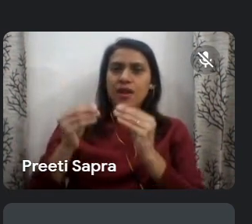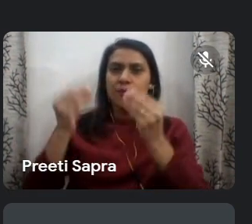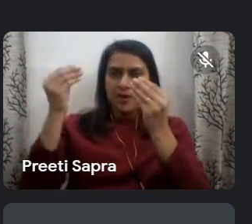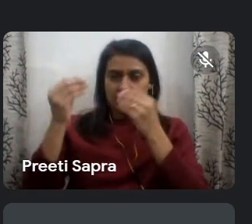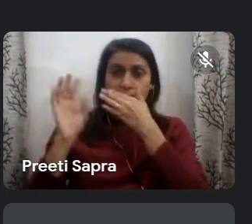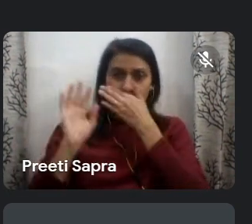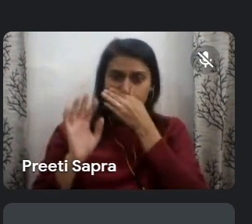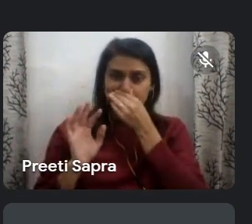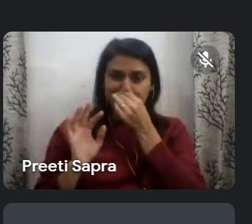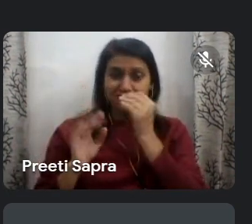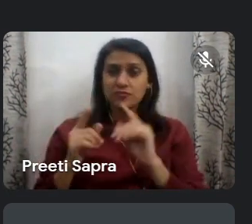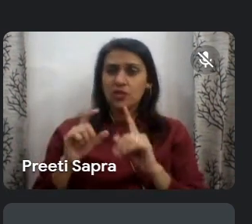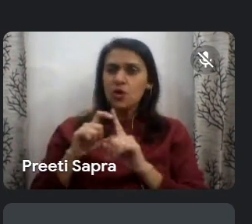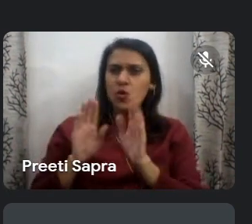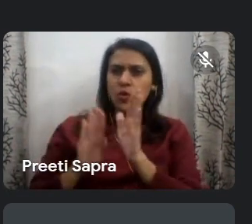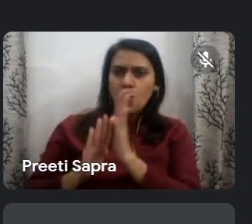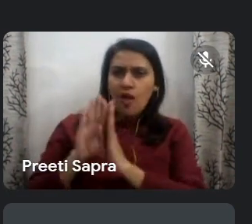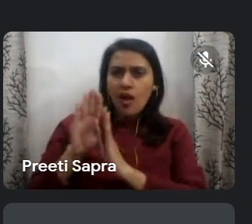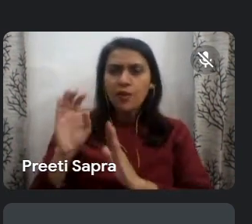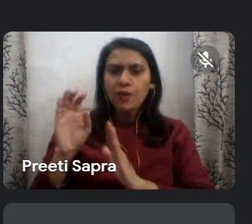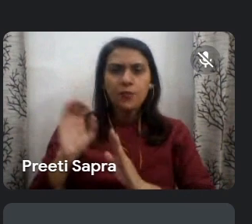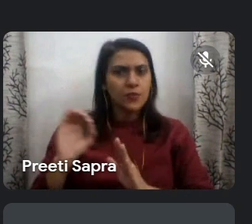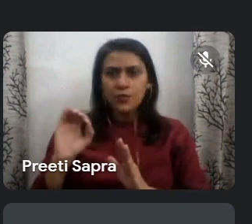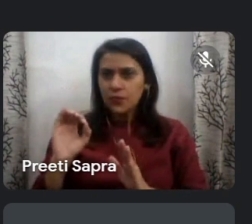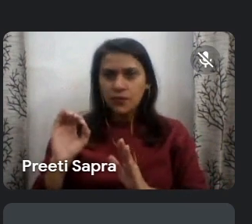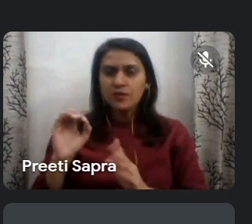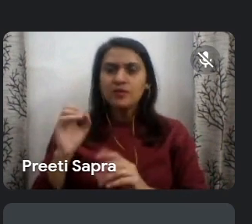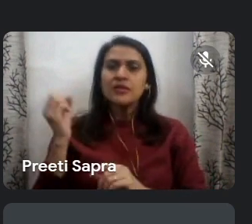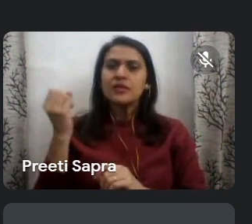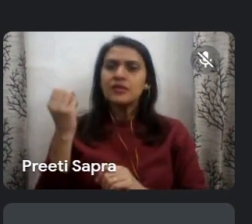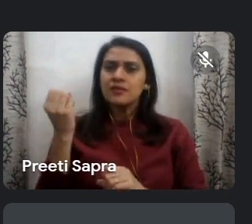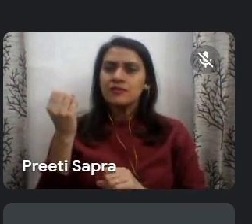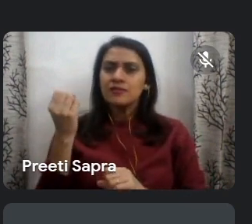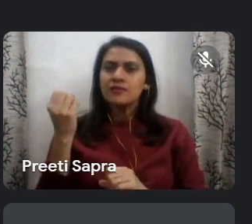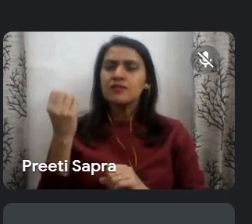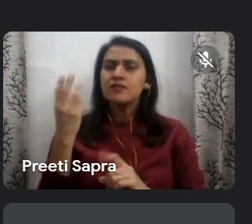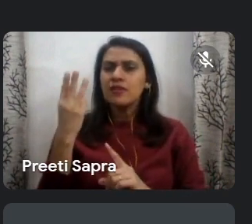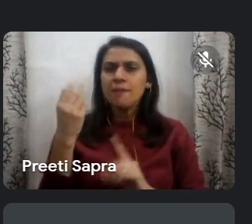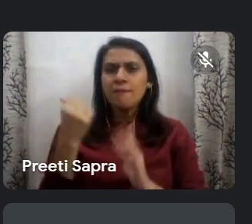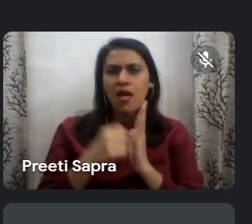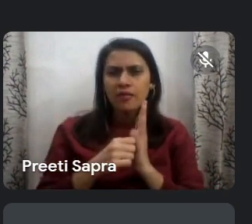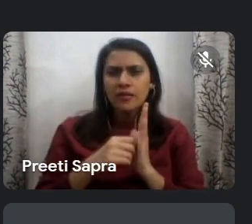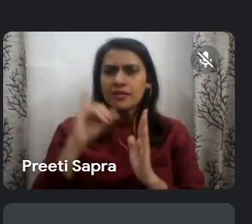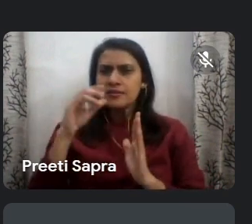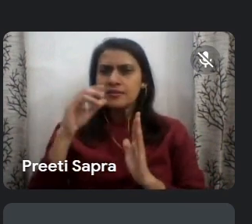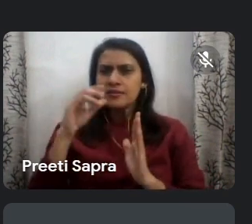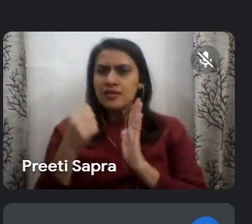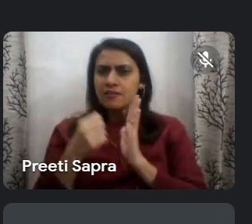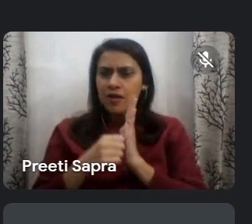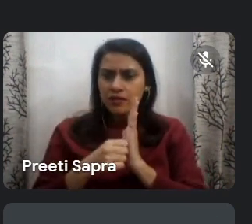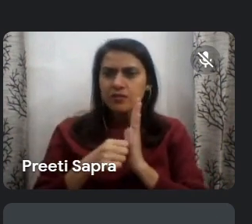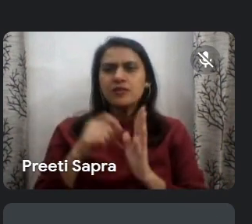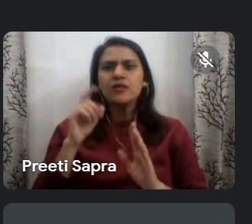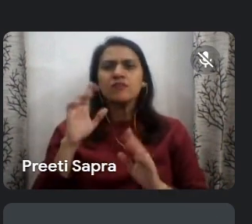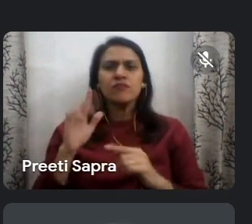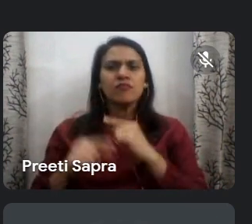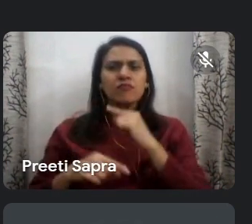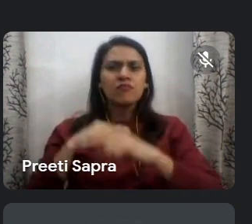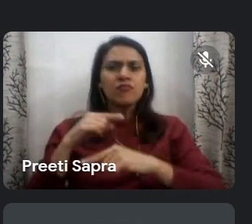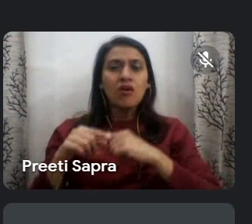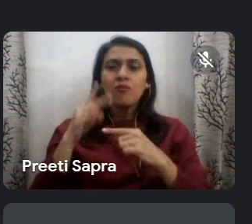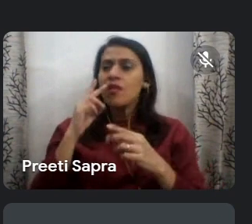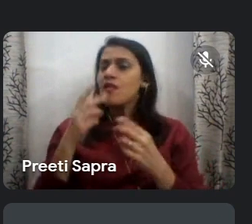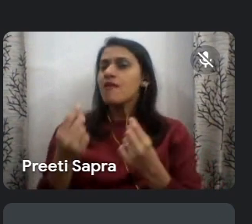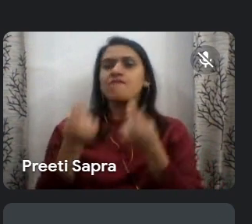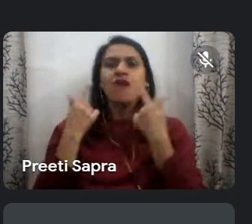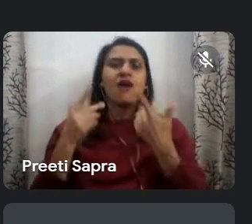so called development in your child for the next 3 to 6 to 7, 8 months. It will happen, and it is a constant process,